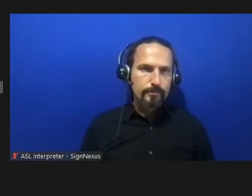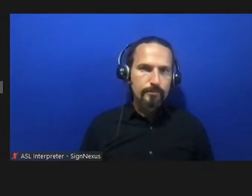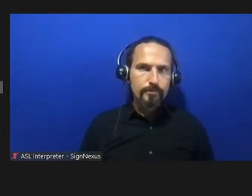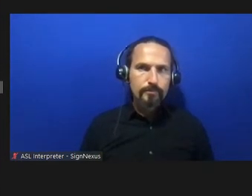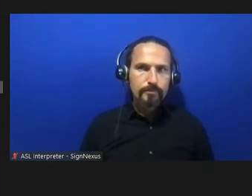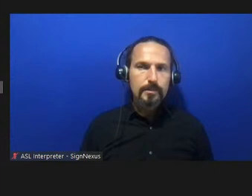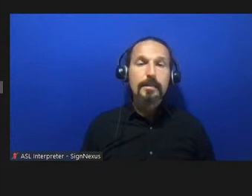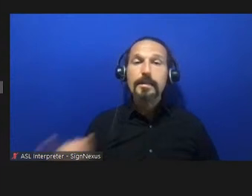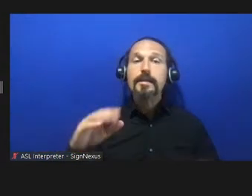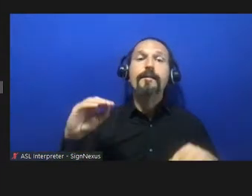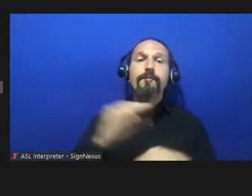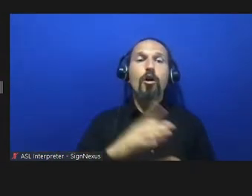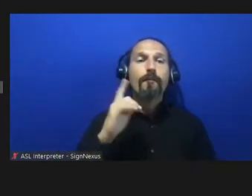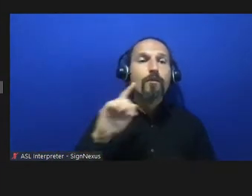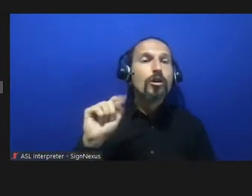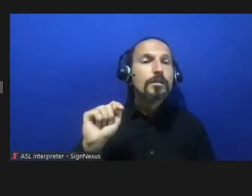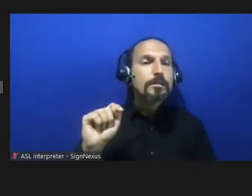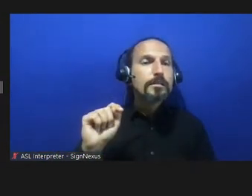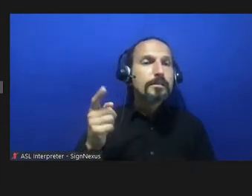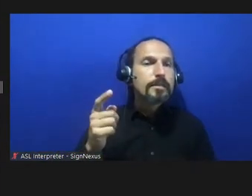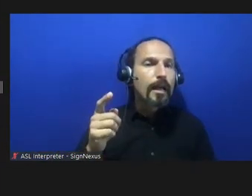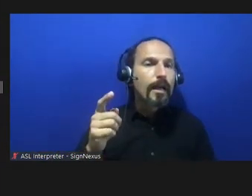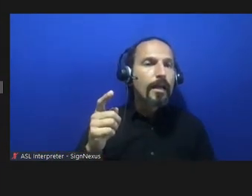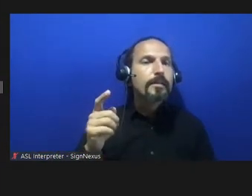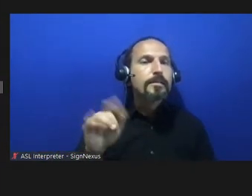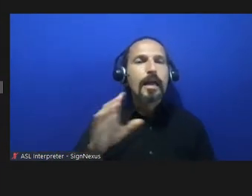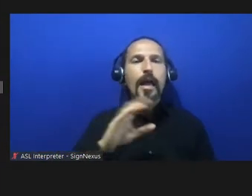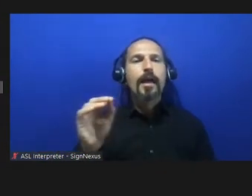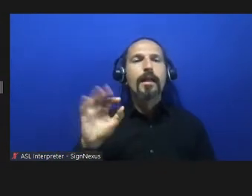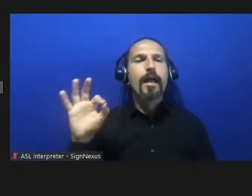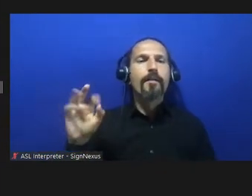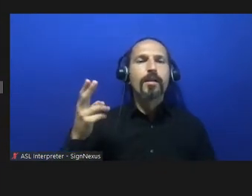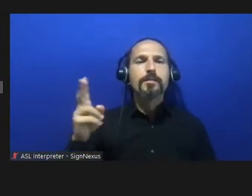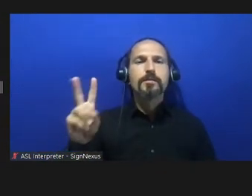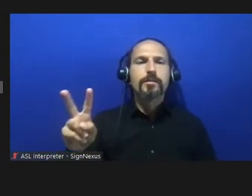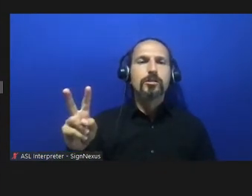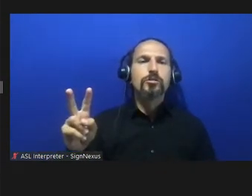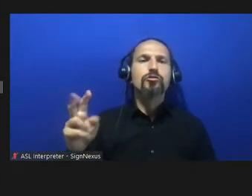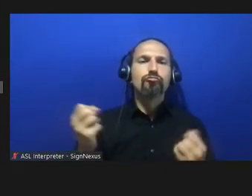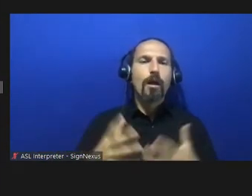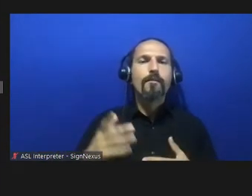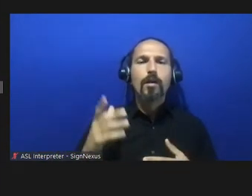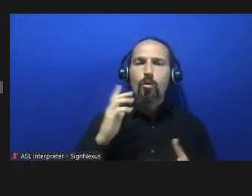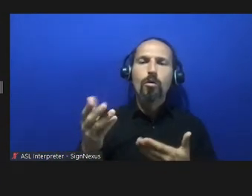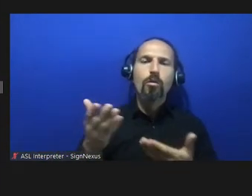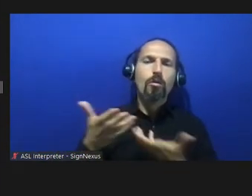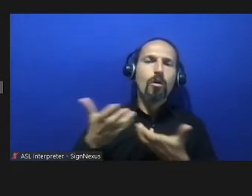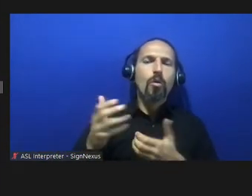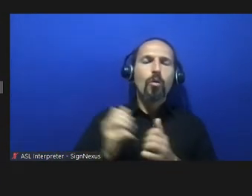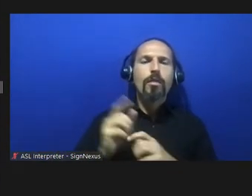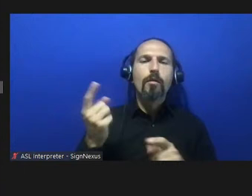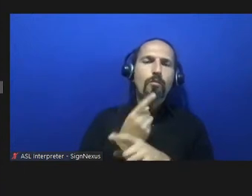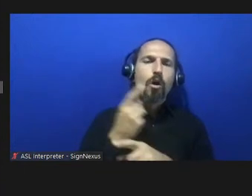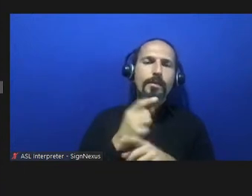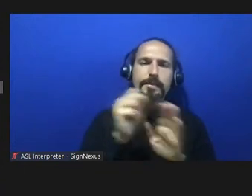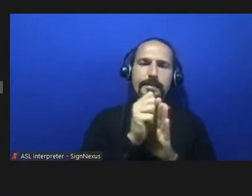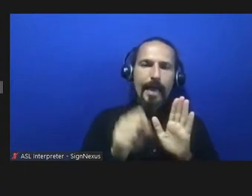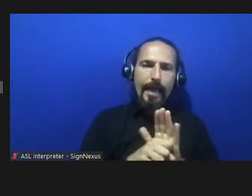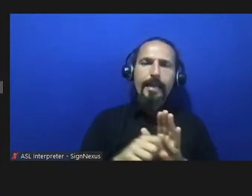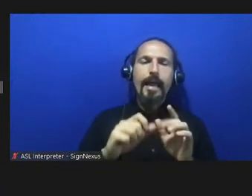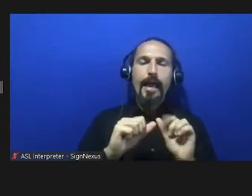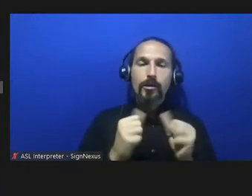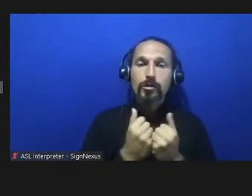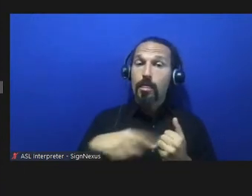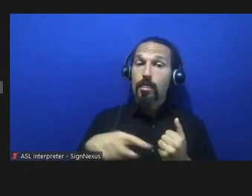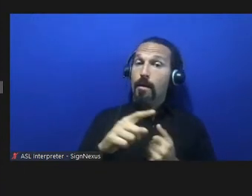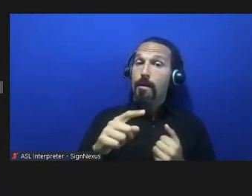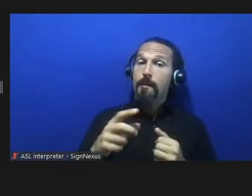for effects on taxi and fhd drivers the project sponsors will work with appropriate city and state agencies so that when passengers